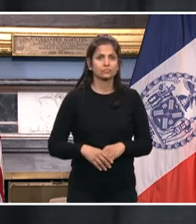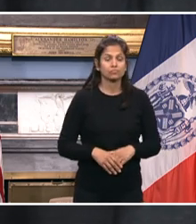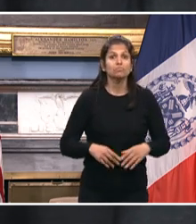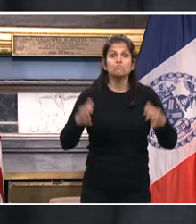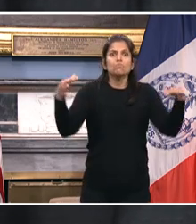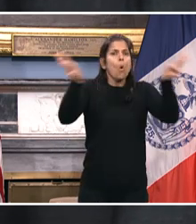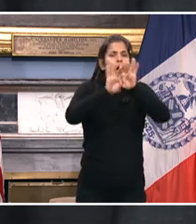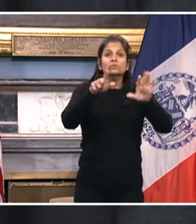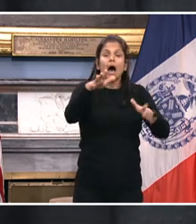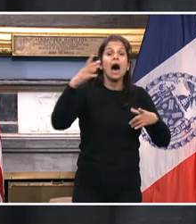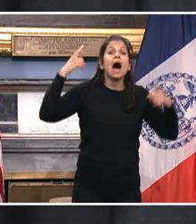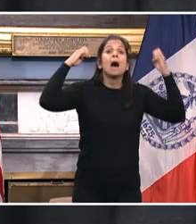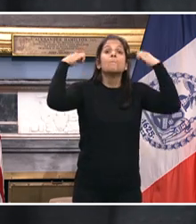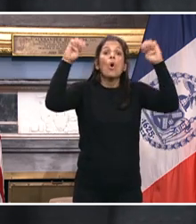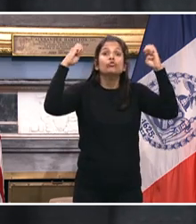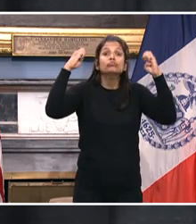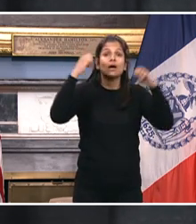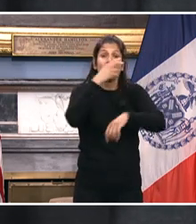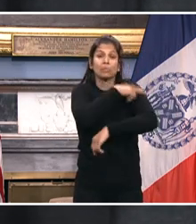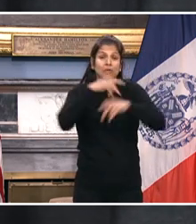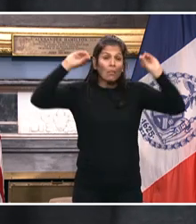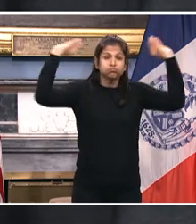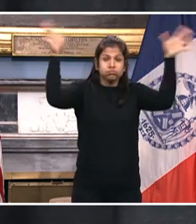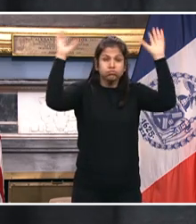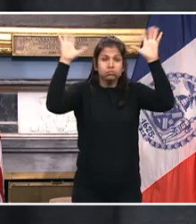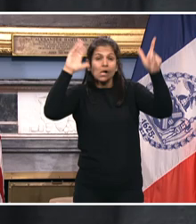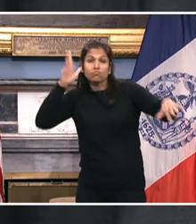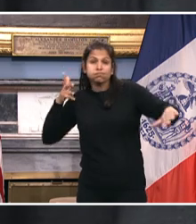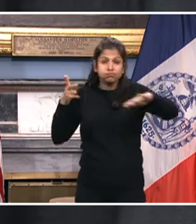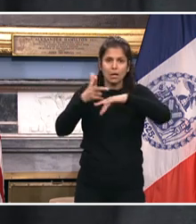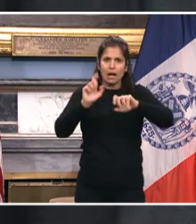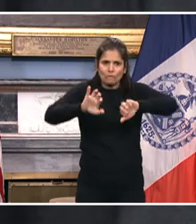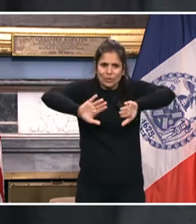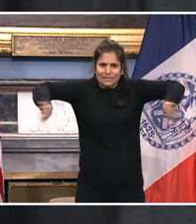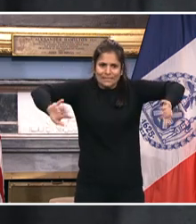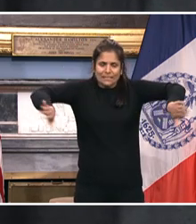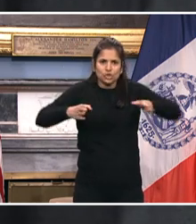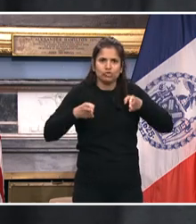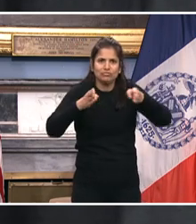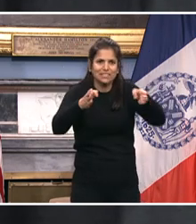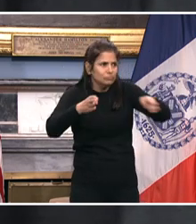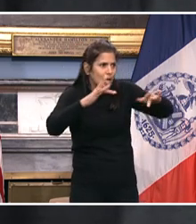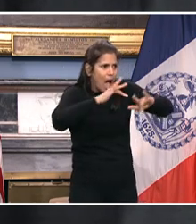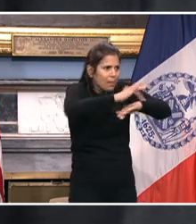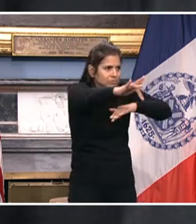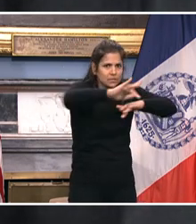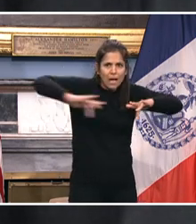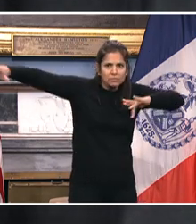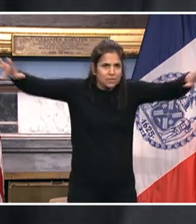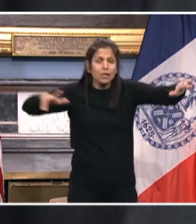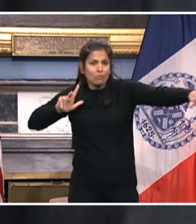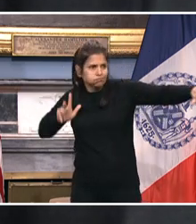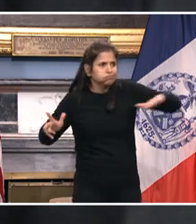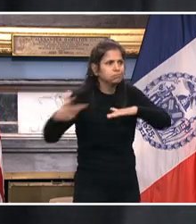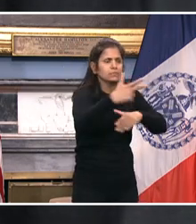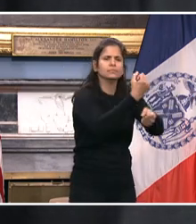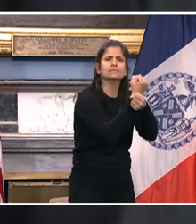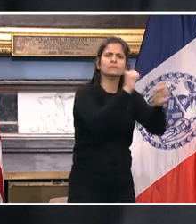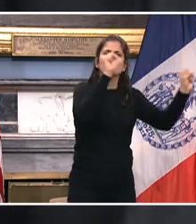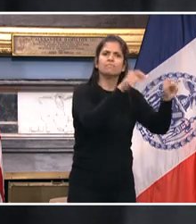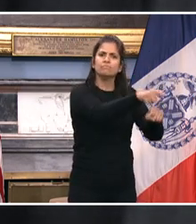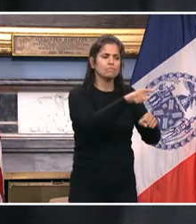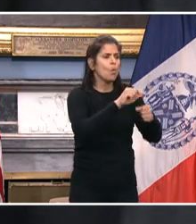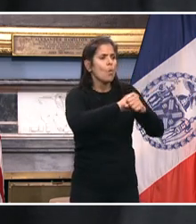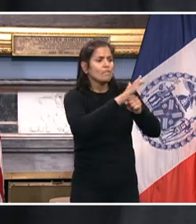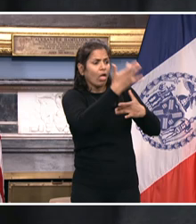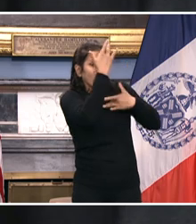now, I think that it makes a lot more sense when we have more of our enforcement personnel back than it would right now. So we'll look at it,